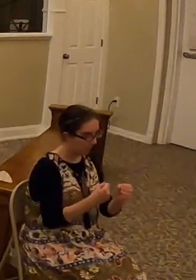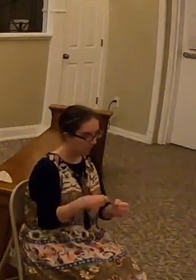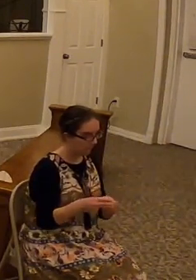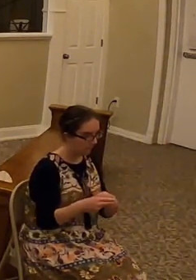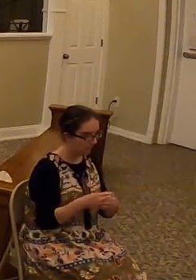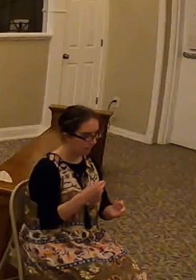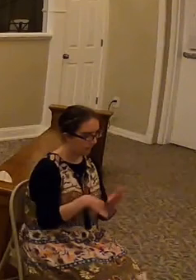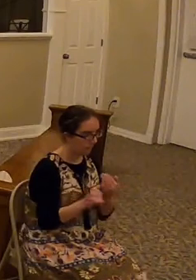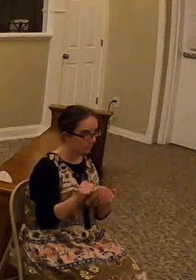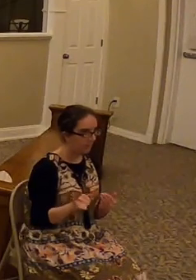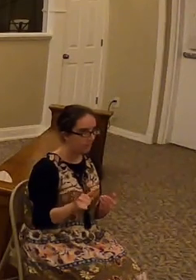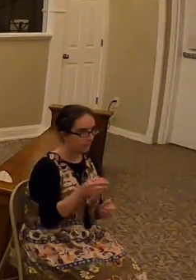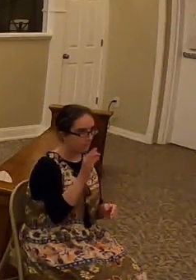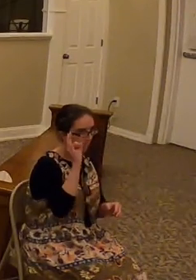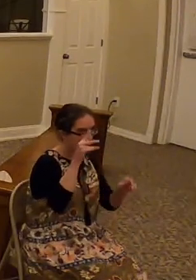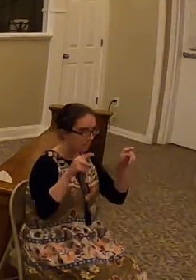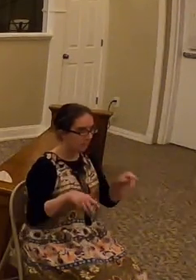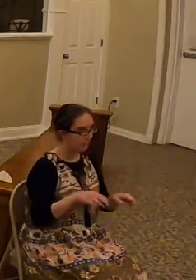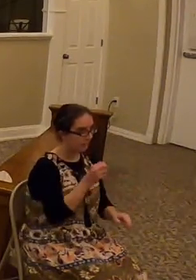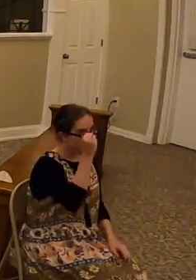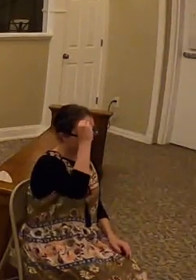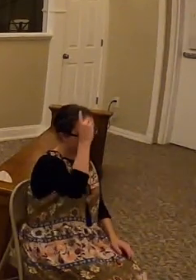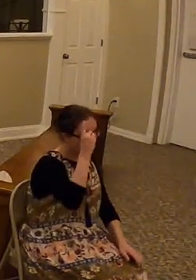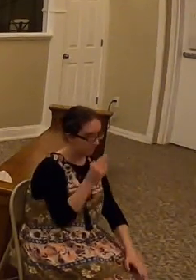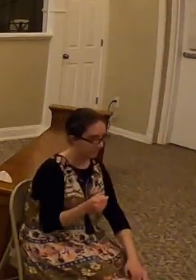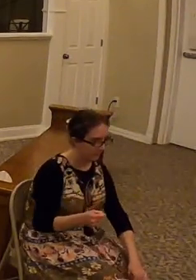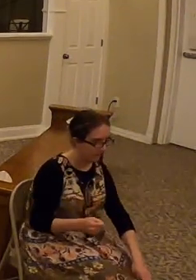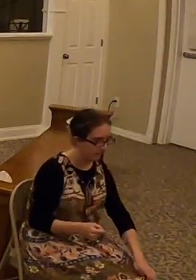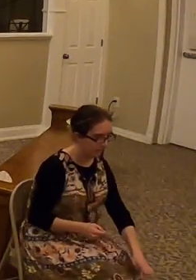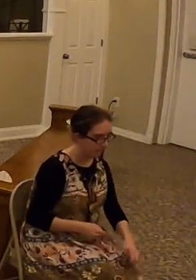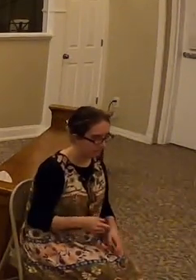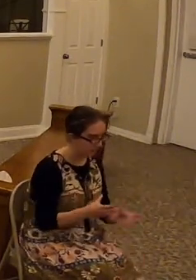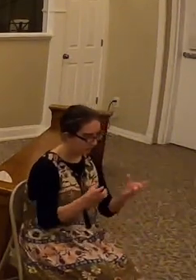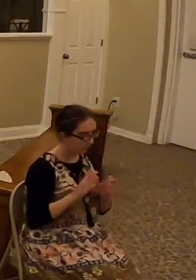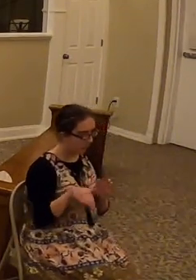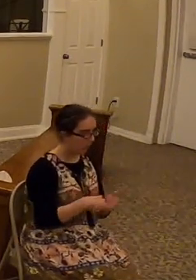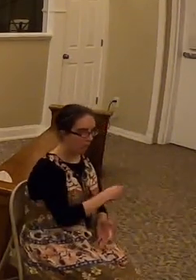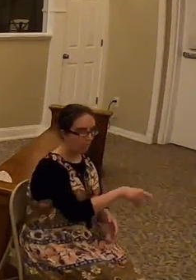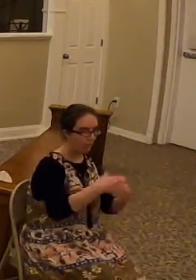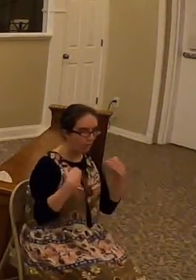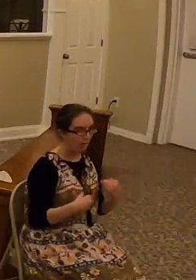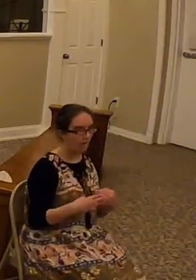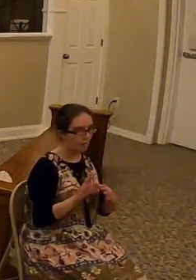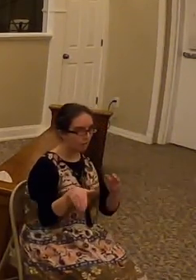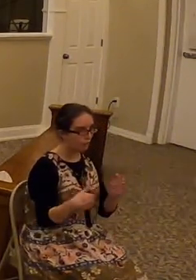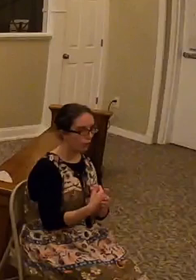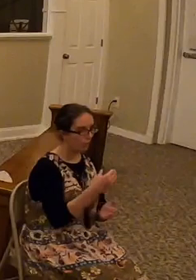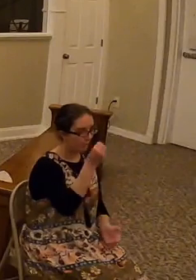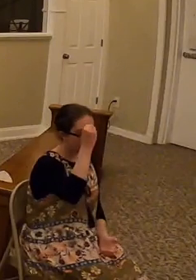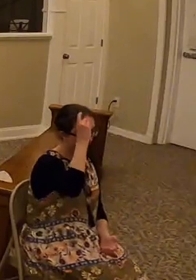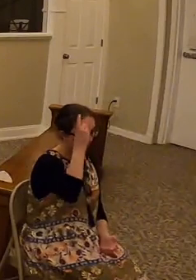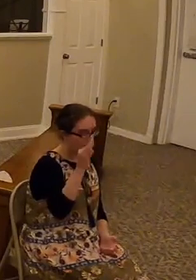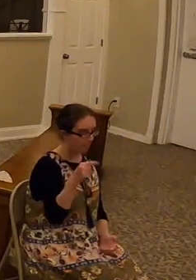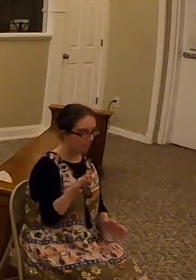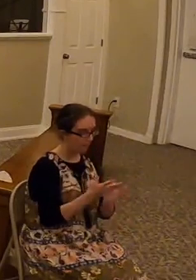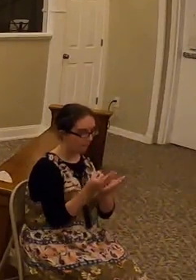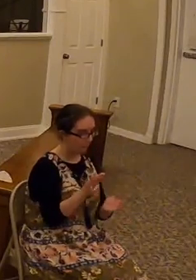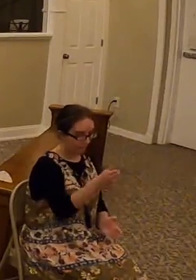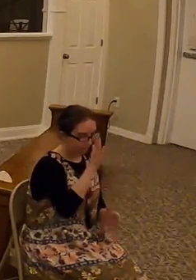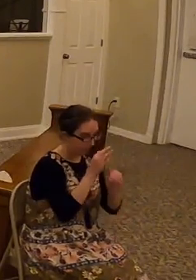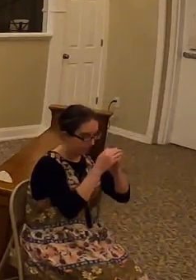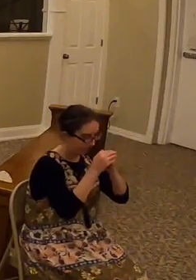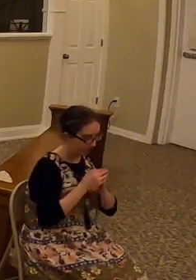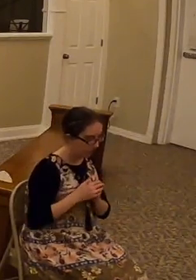the simplest person in this congregation can understand it. Yes, sir. Yes, sir. I want everybody to have a complete understanding of the Word of God.